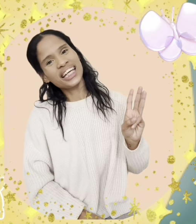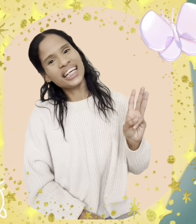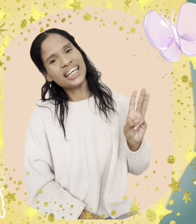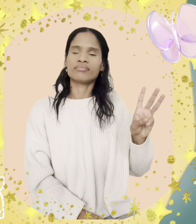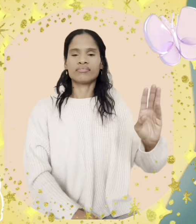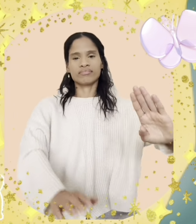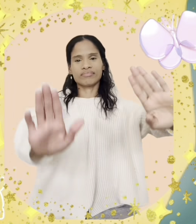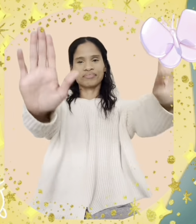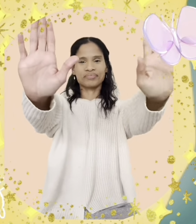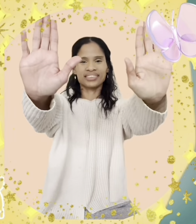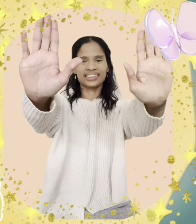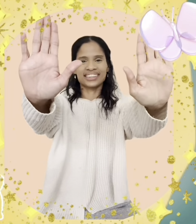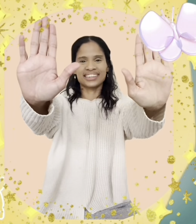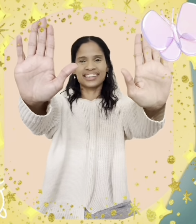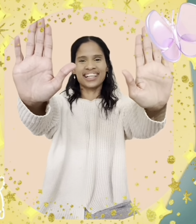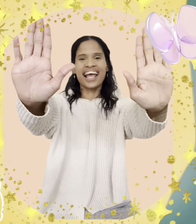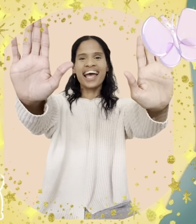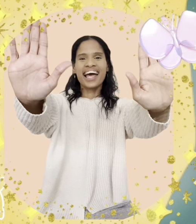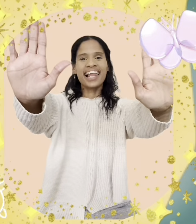three.